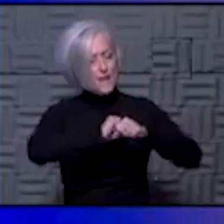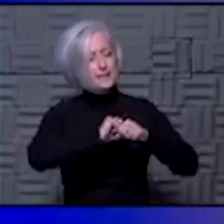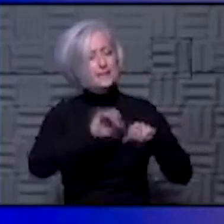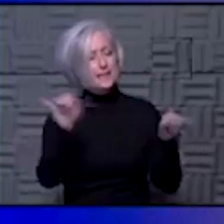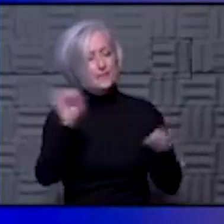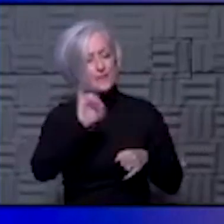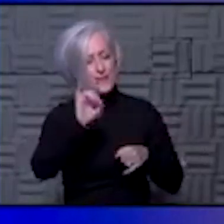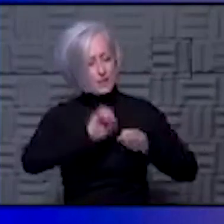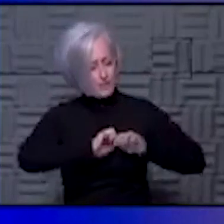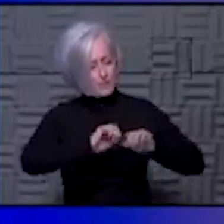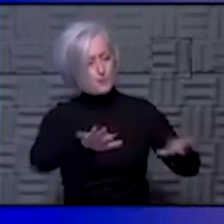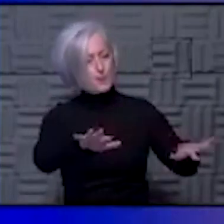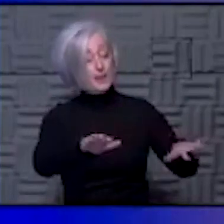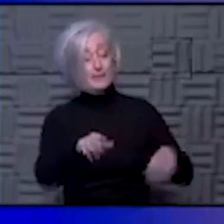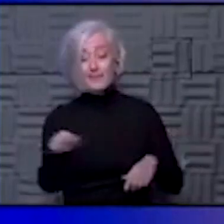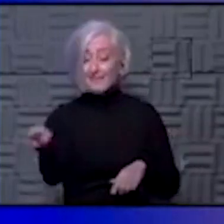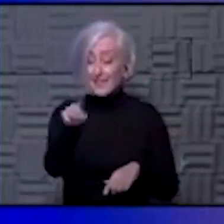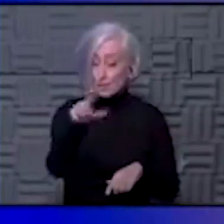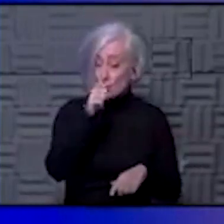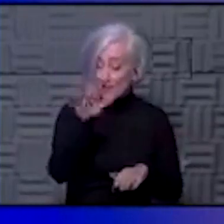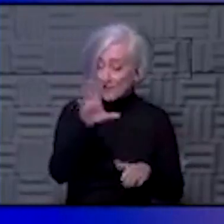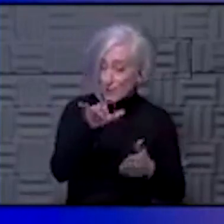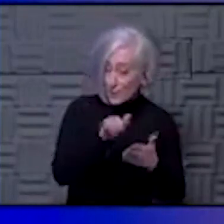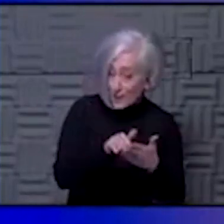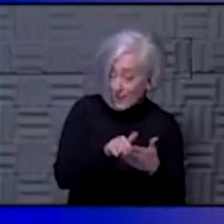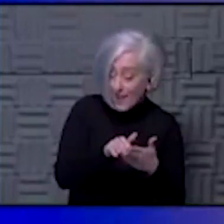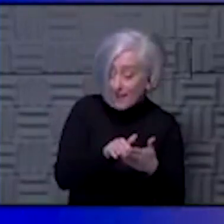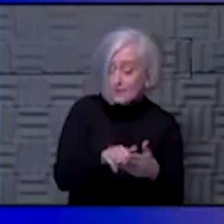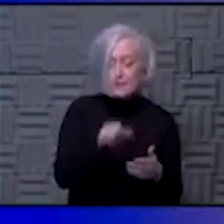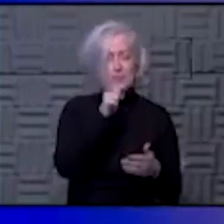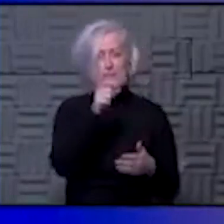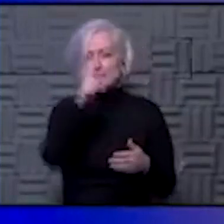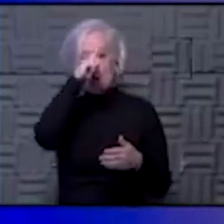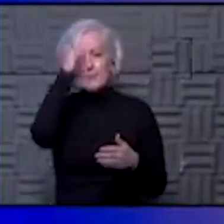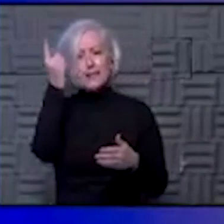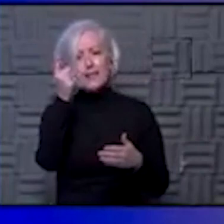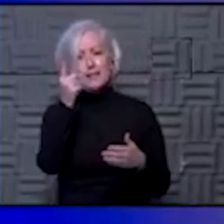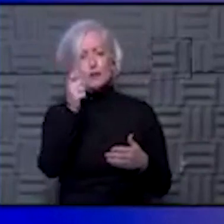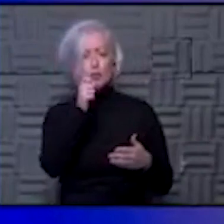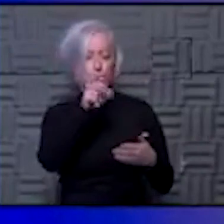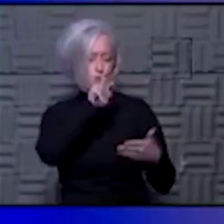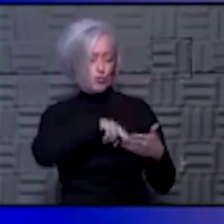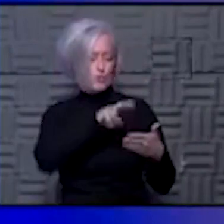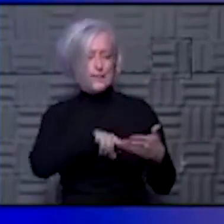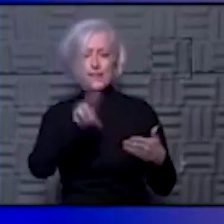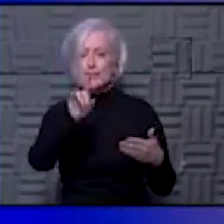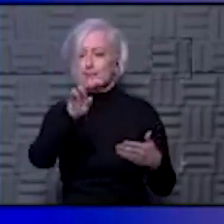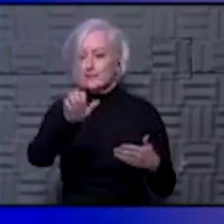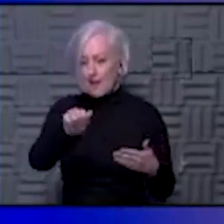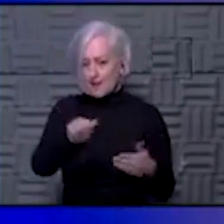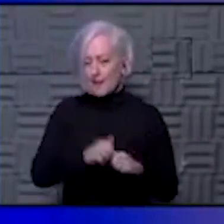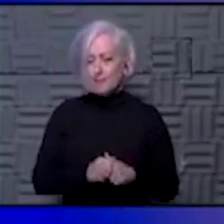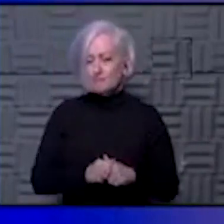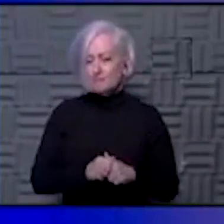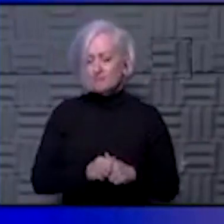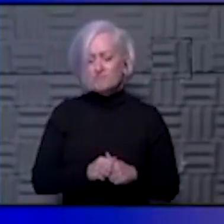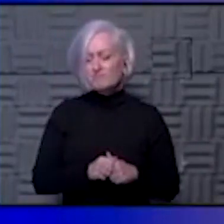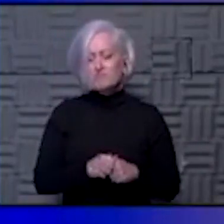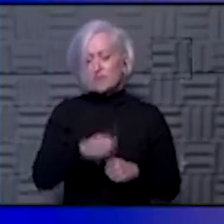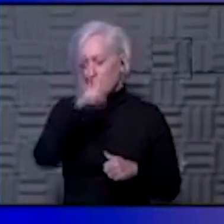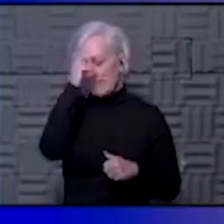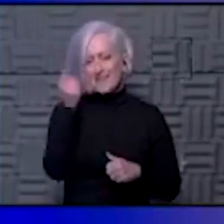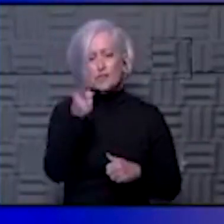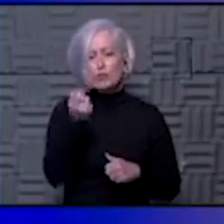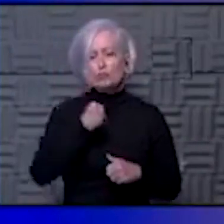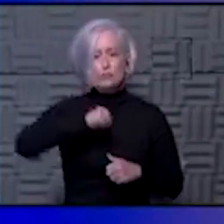if you are not doing that now, it's not because you're out reading the data and understanding, it's because you just don't want to do it, and you